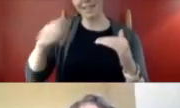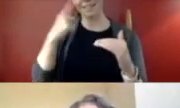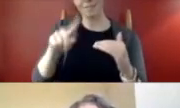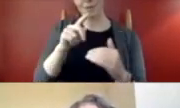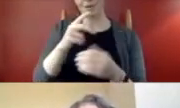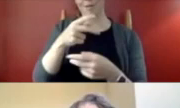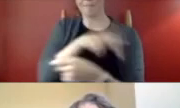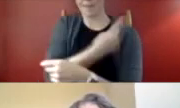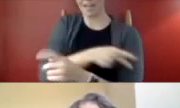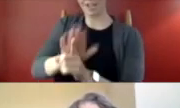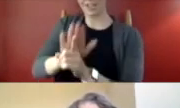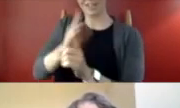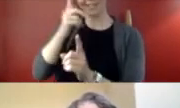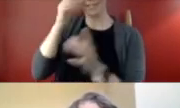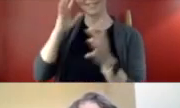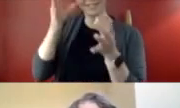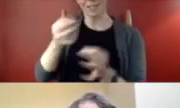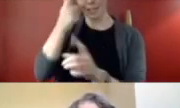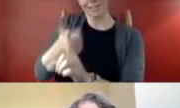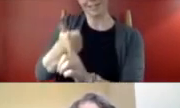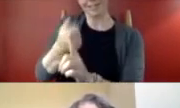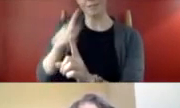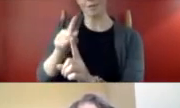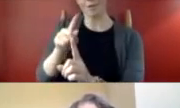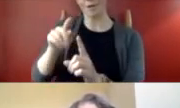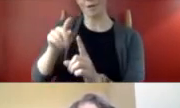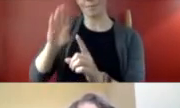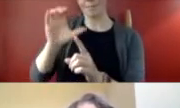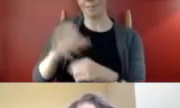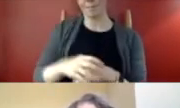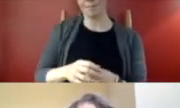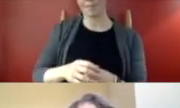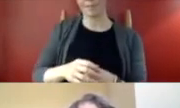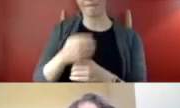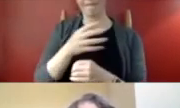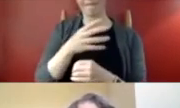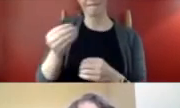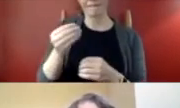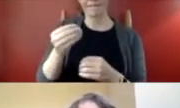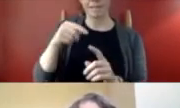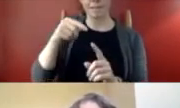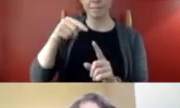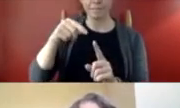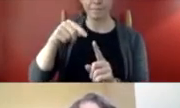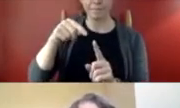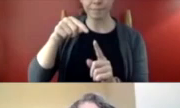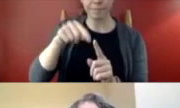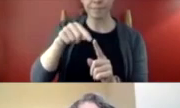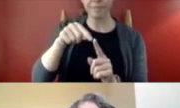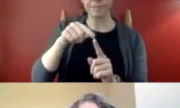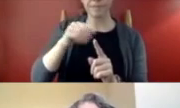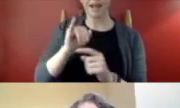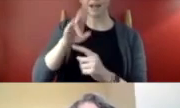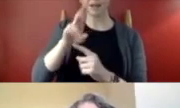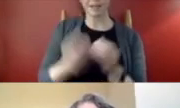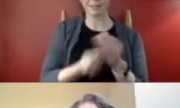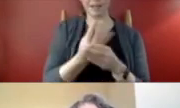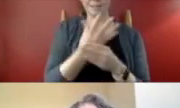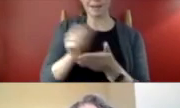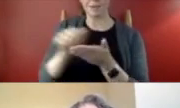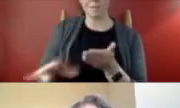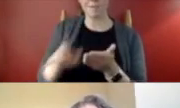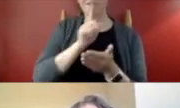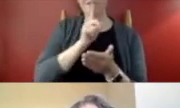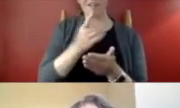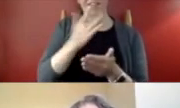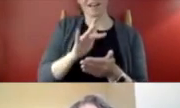other. Fortunately, from a coronavirus transmission perspective, IUD placement and removal are low-risk,